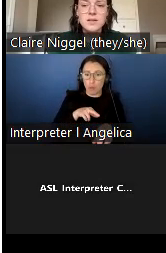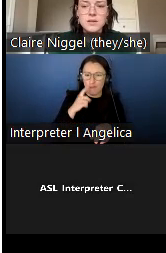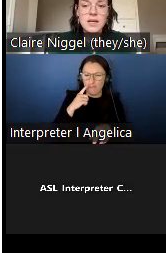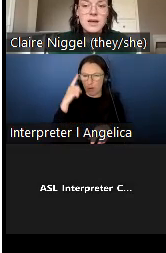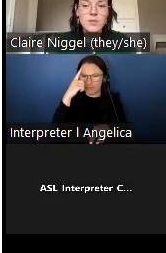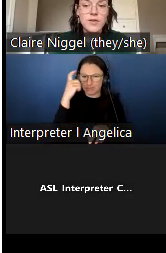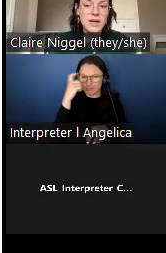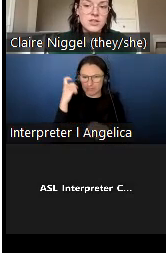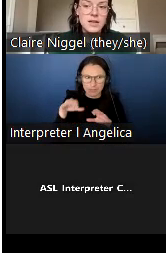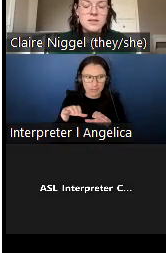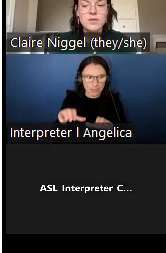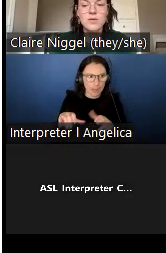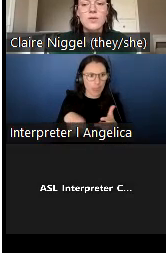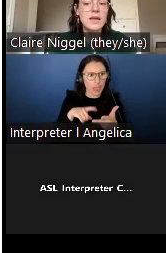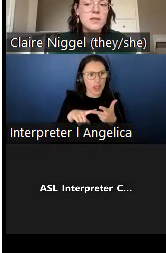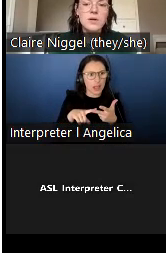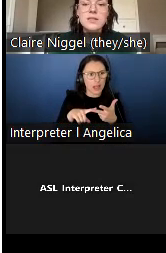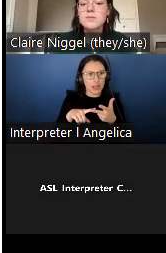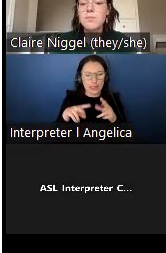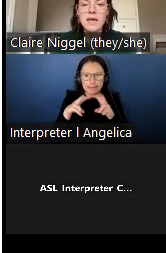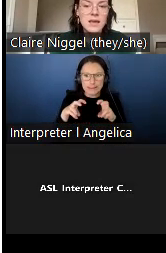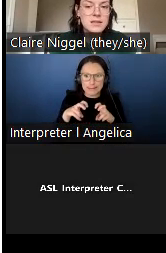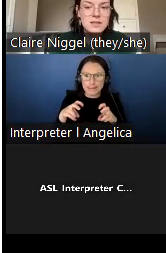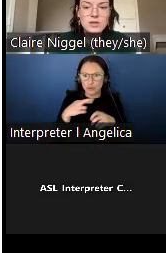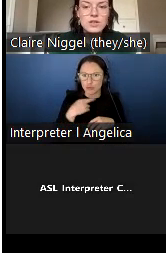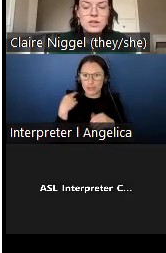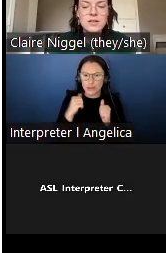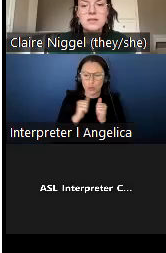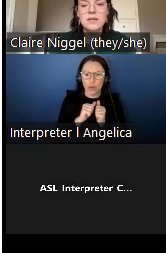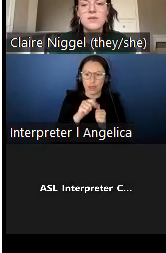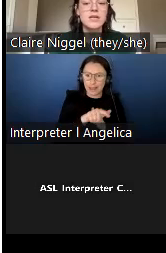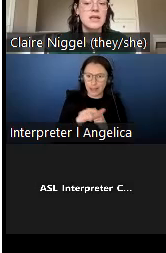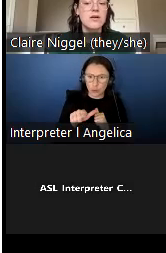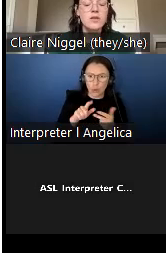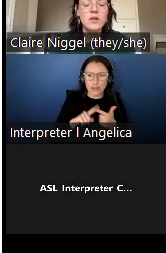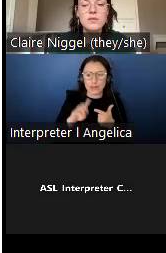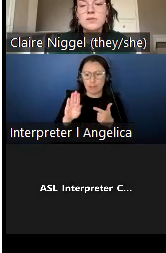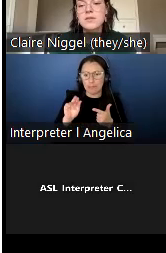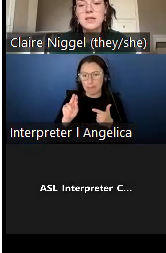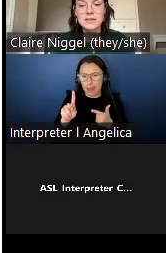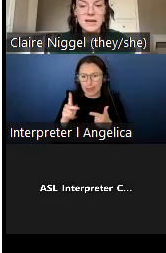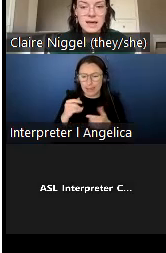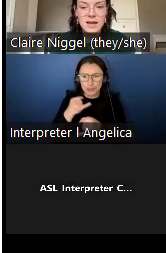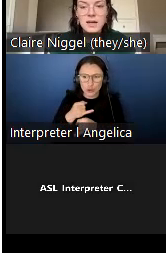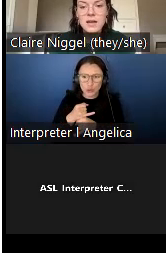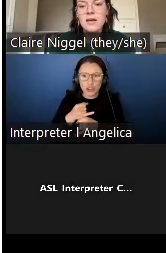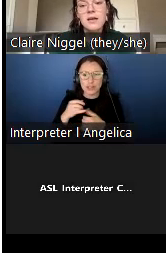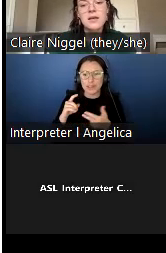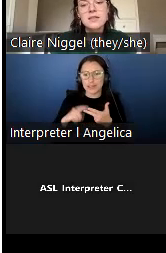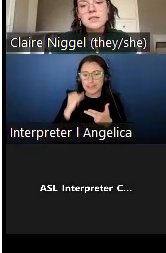risks associated with credit checks through landlords, banking institutions, if you're taking out loans, things like